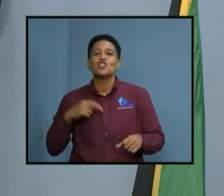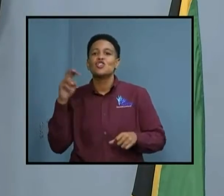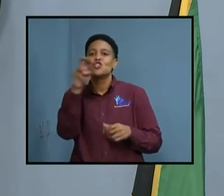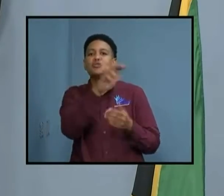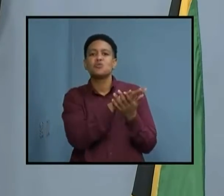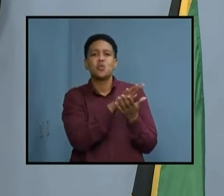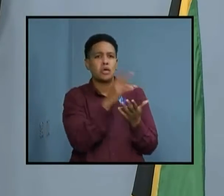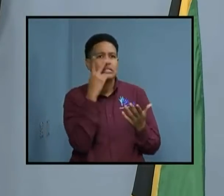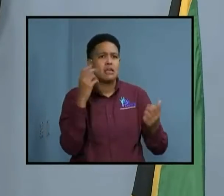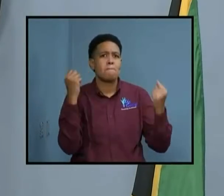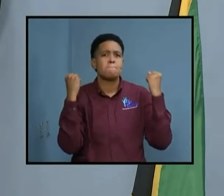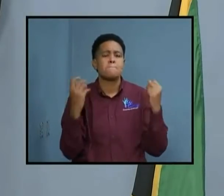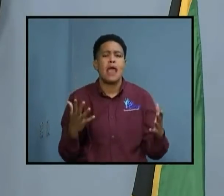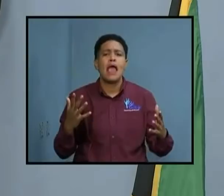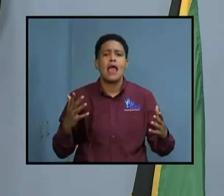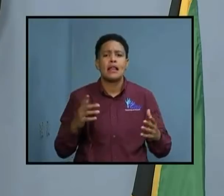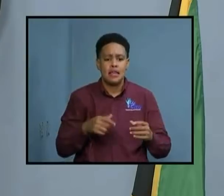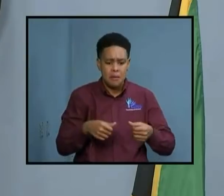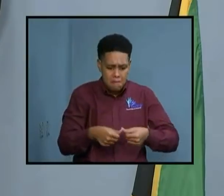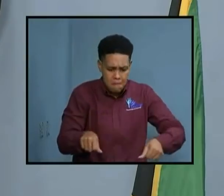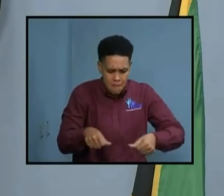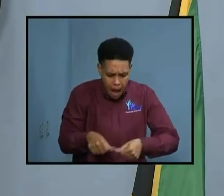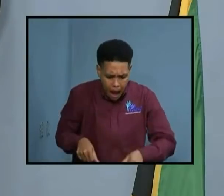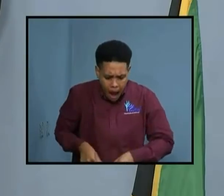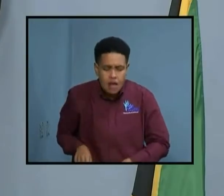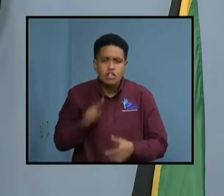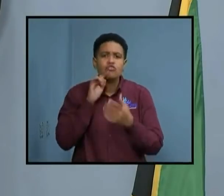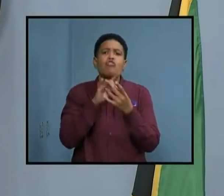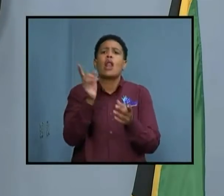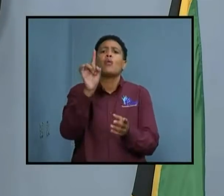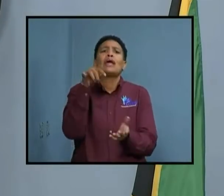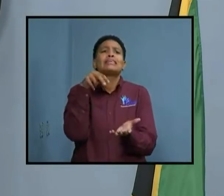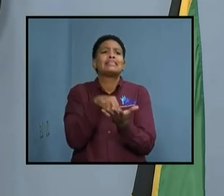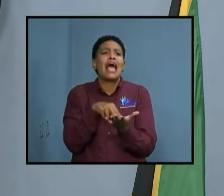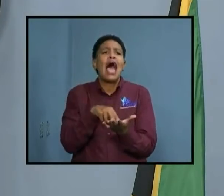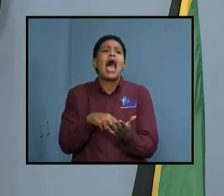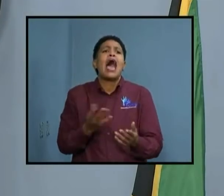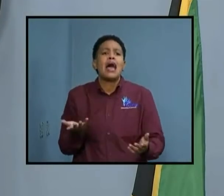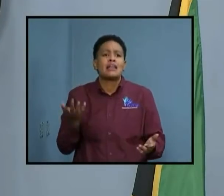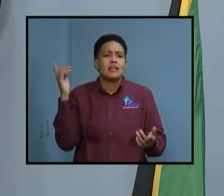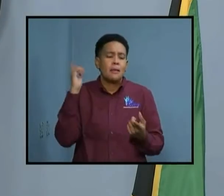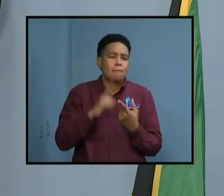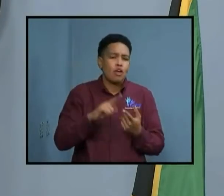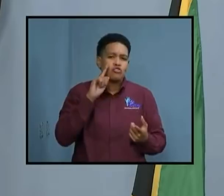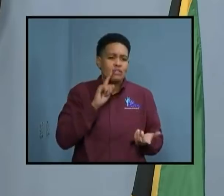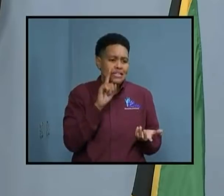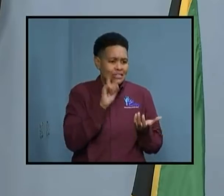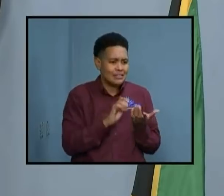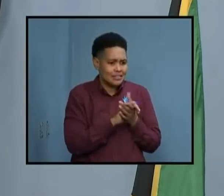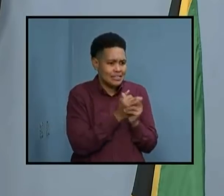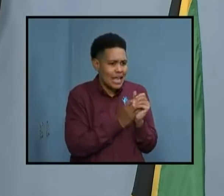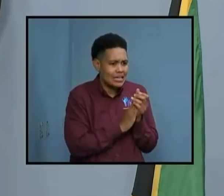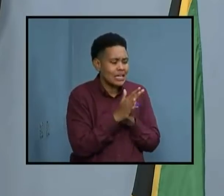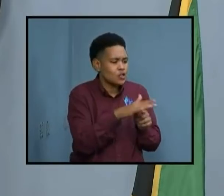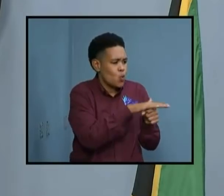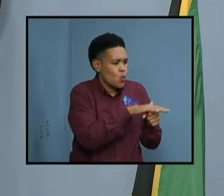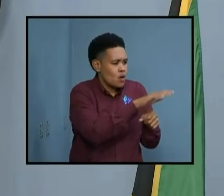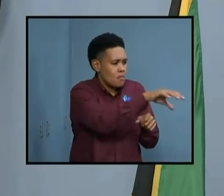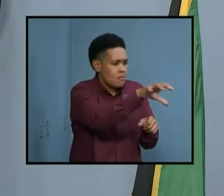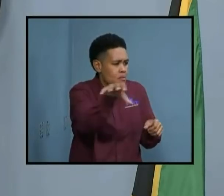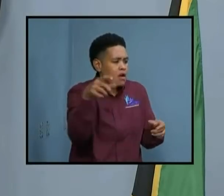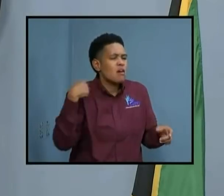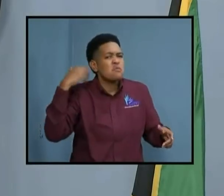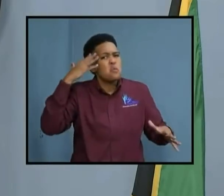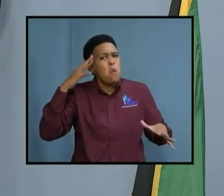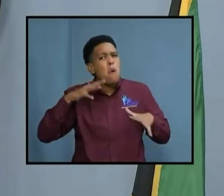saw quite a number of markers as it relates to where to stand and sanitization stations. So I know a lot of that